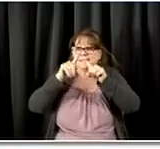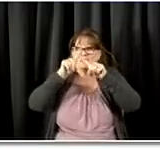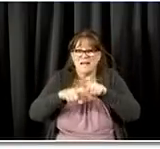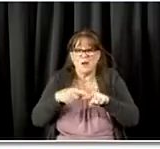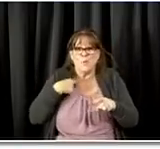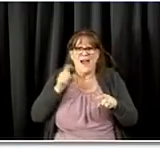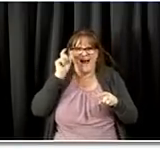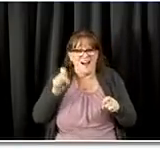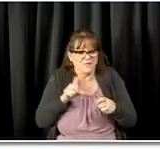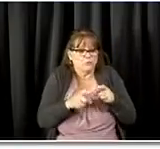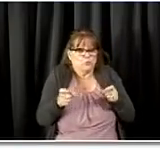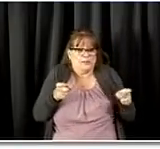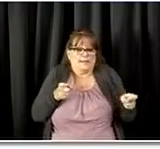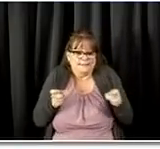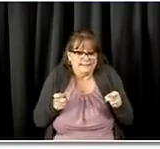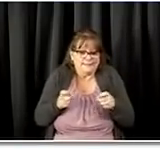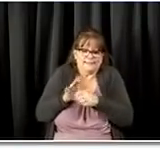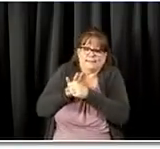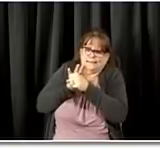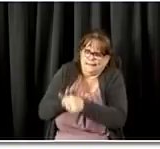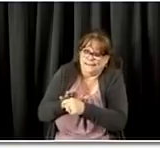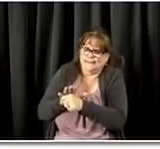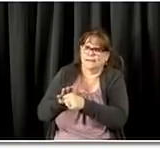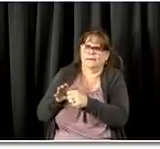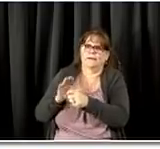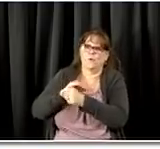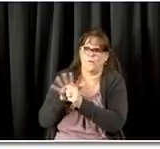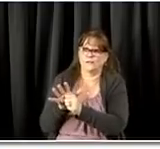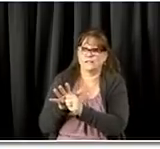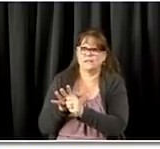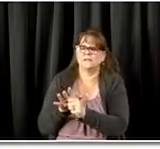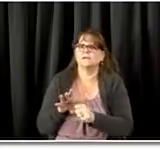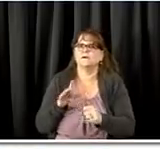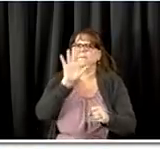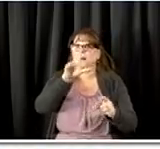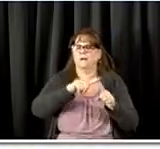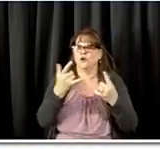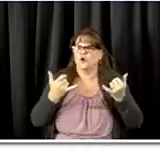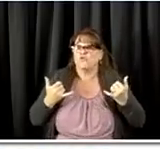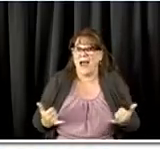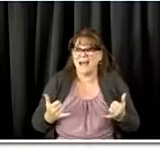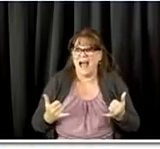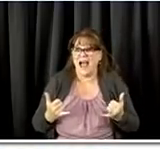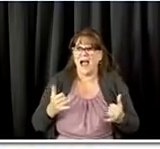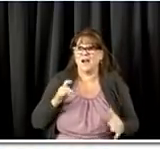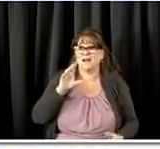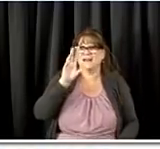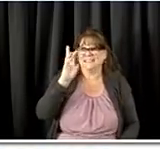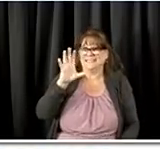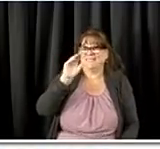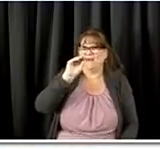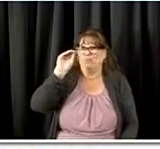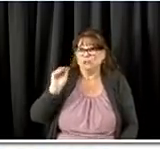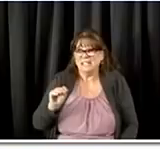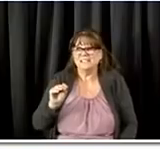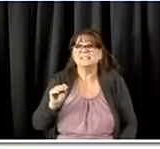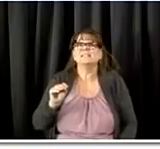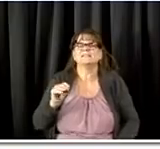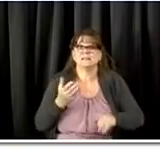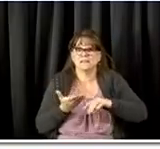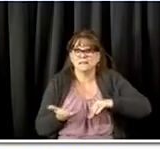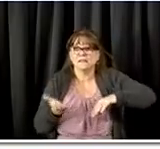the state. If we stay on our current trajectory, that 65% transmission control level, you'll see that we have 6,600 deaths that occur by